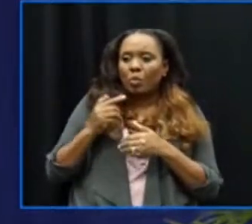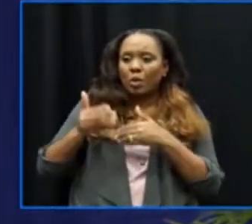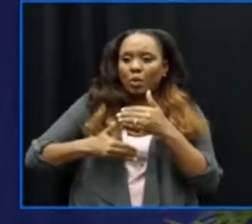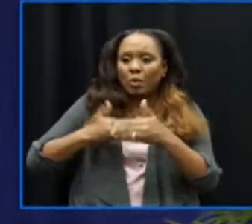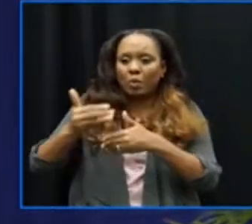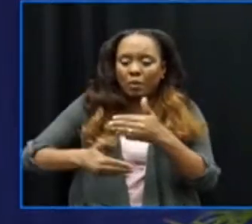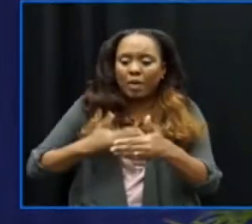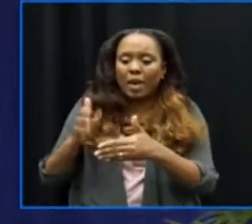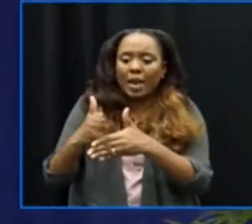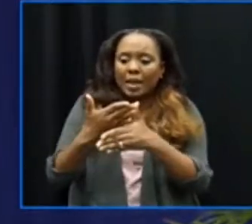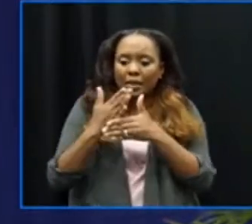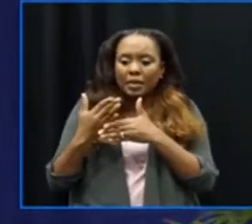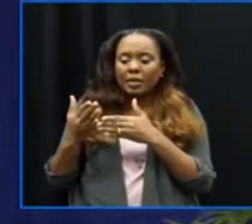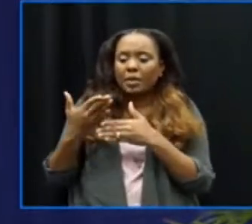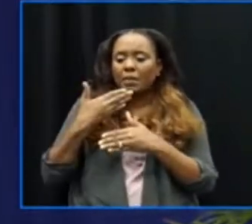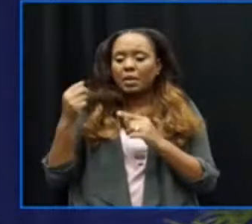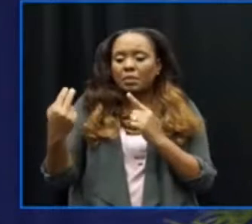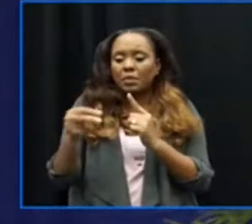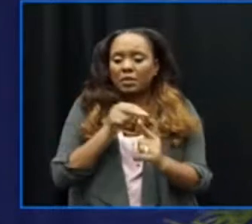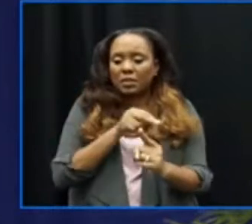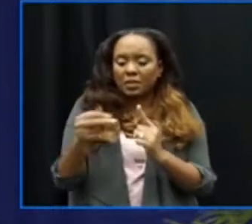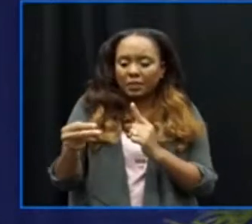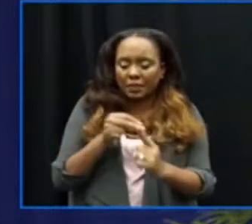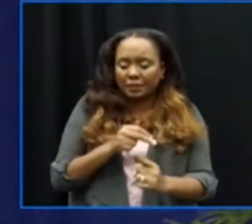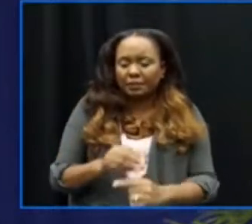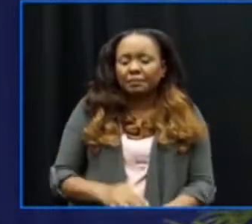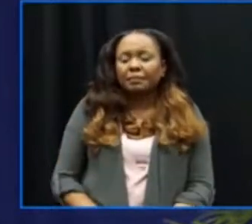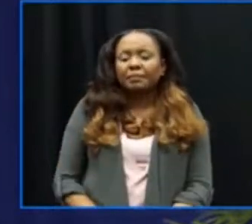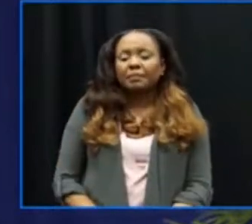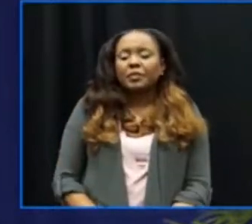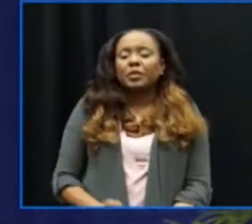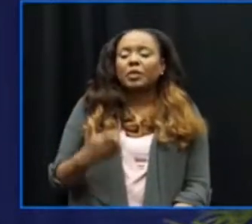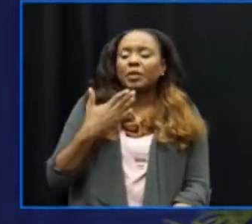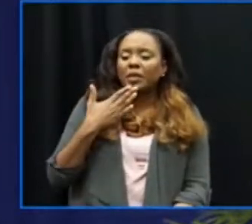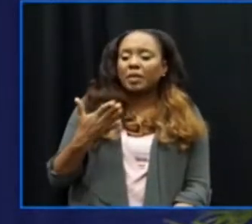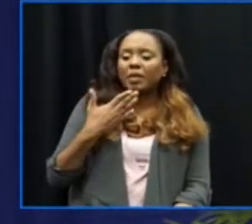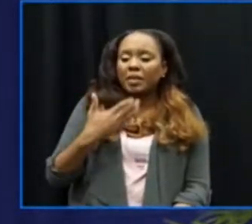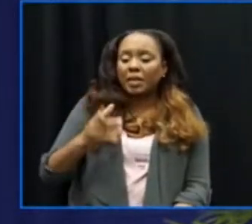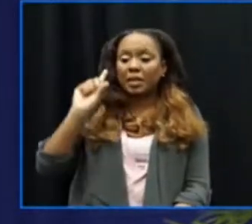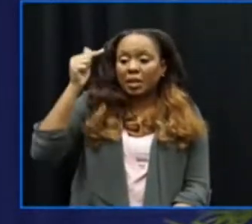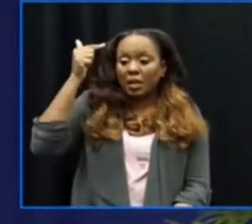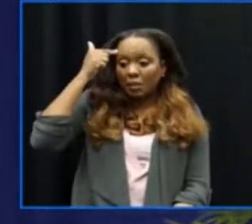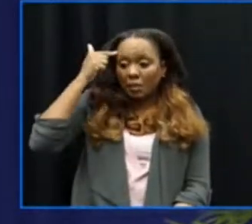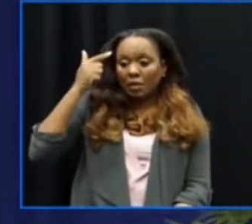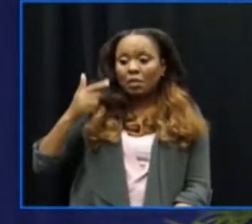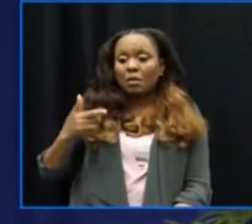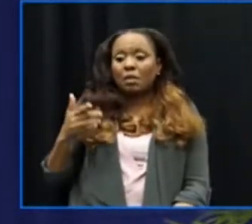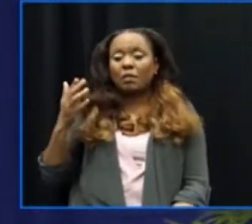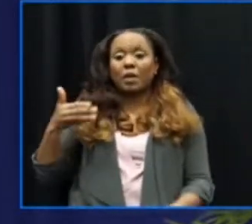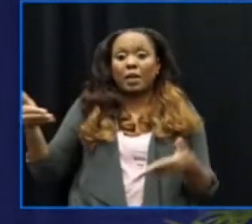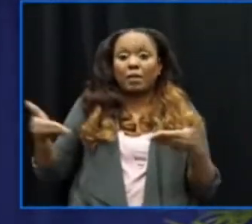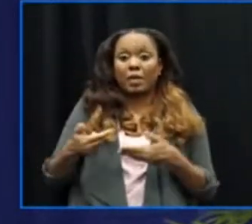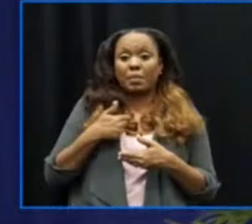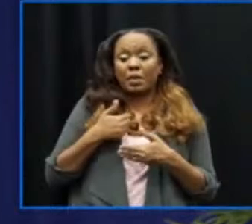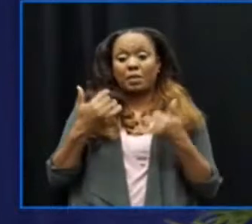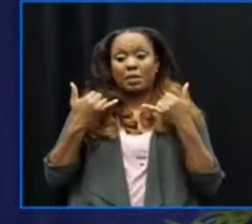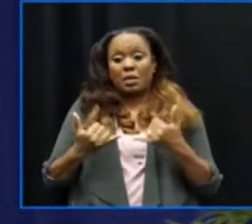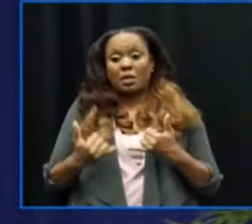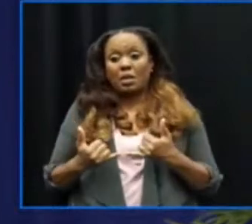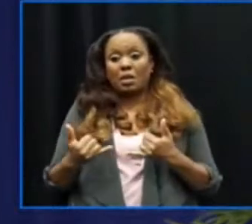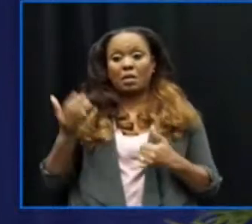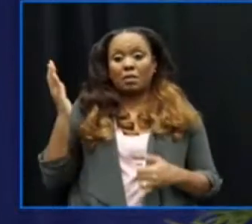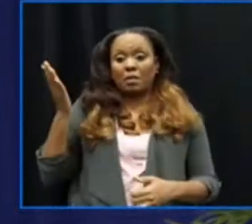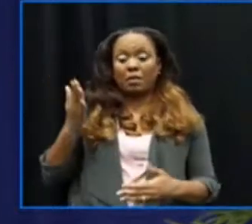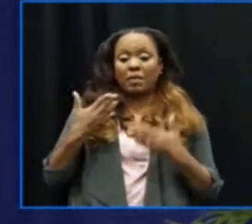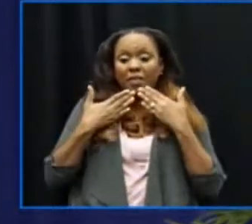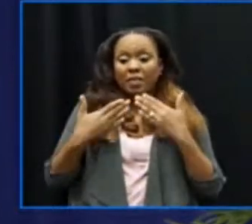into what the national perspectives will be. So I just want to say that, and to thank the government for this initial conversation with us and with the